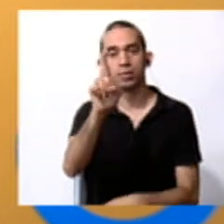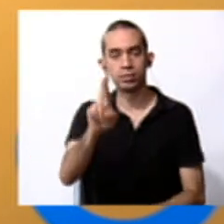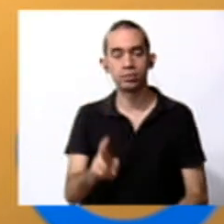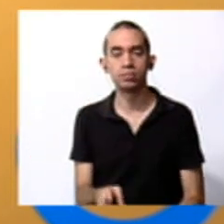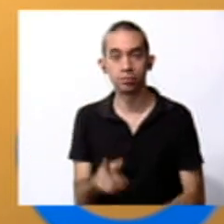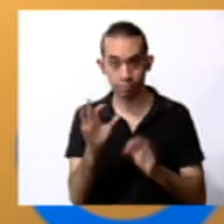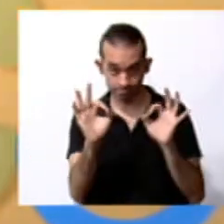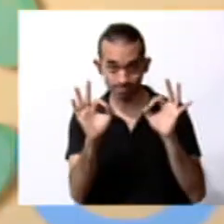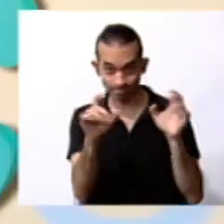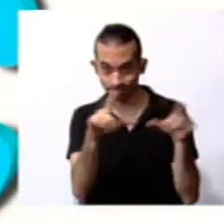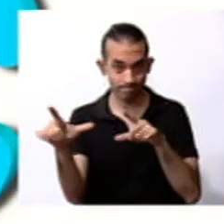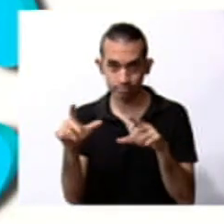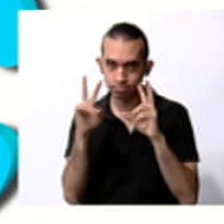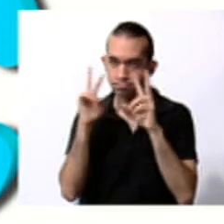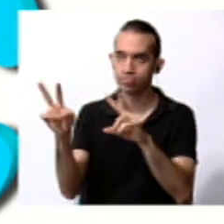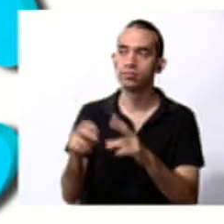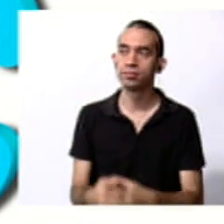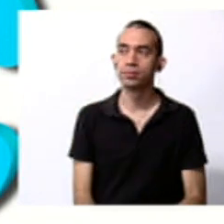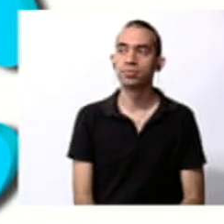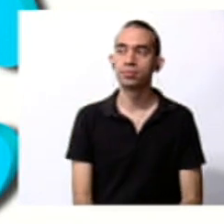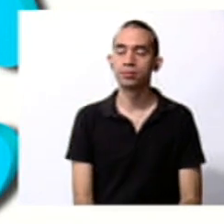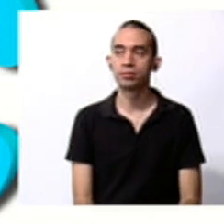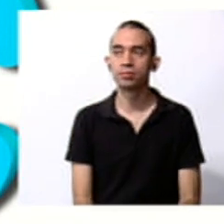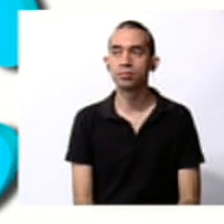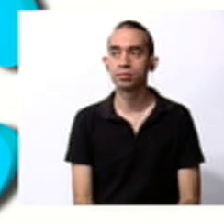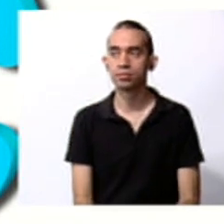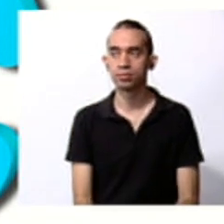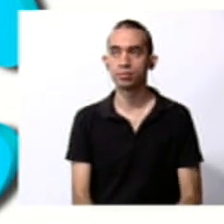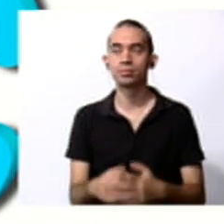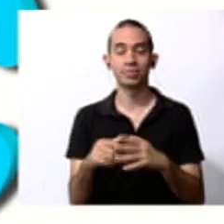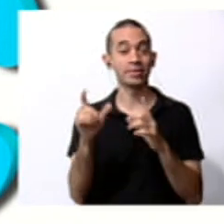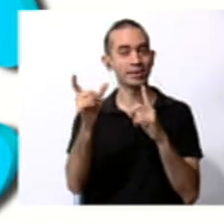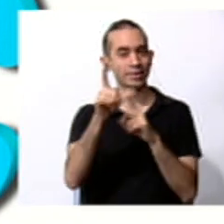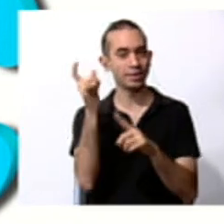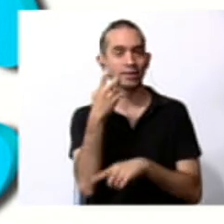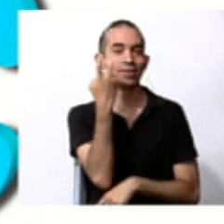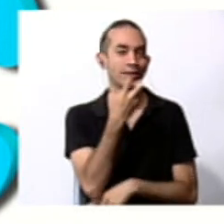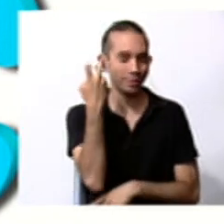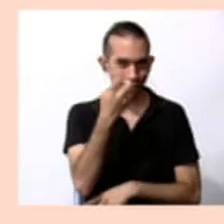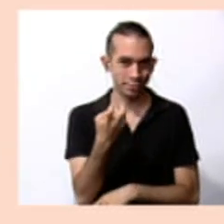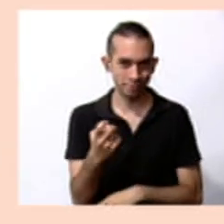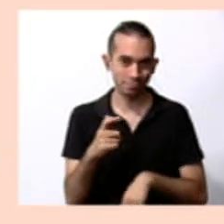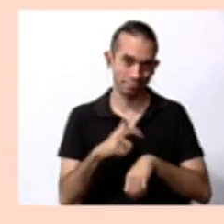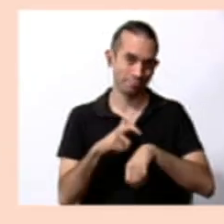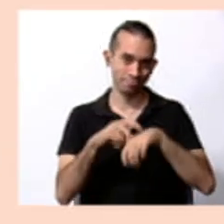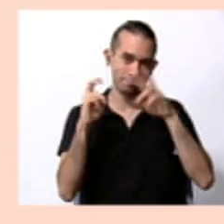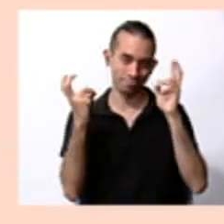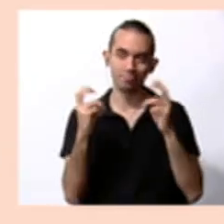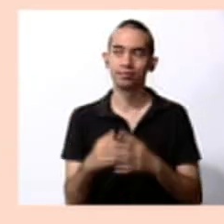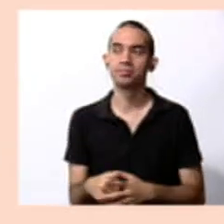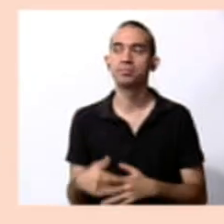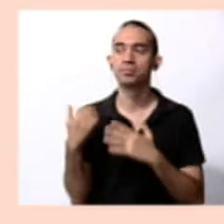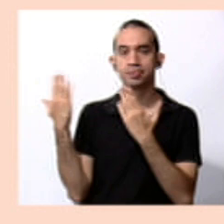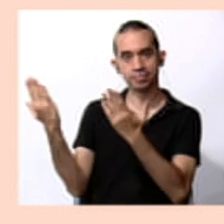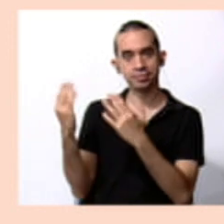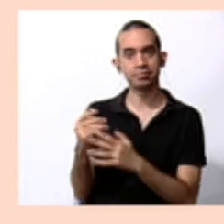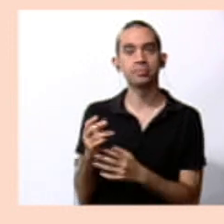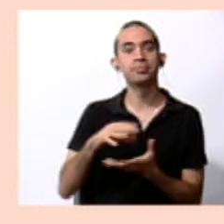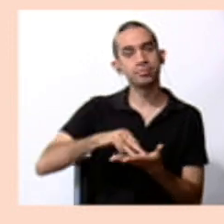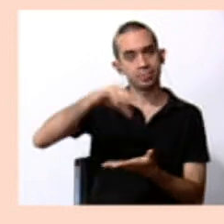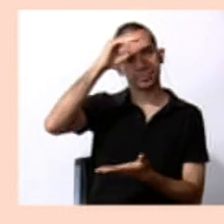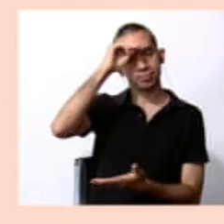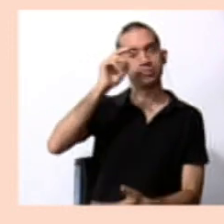Ready? Let's take a look. We have letters and sounds time. And today we're